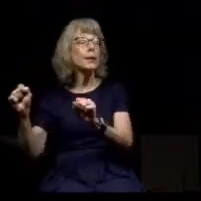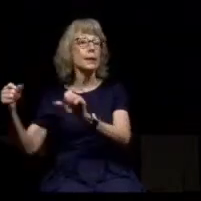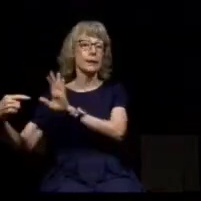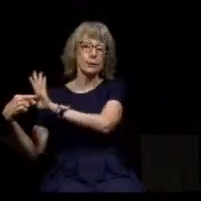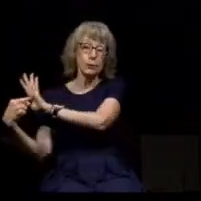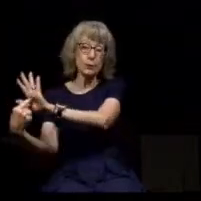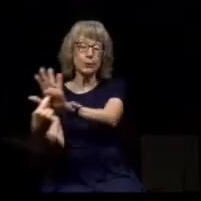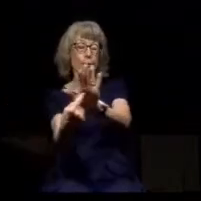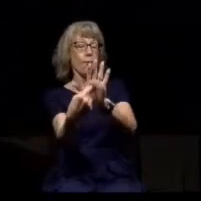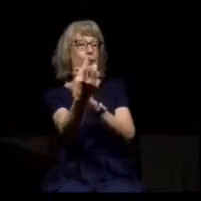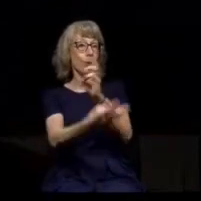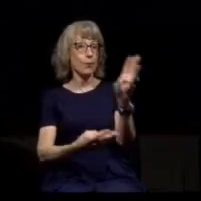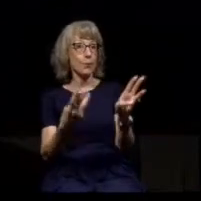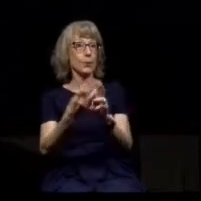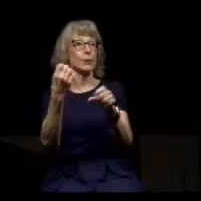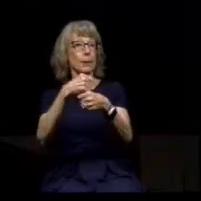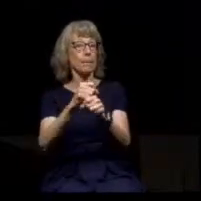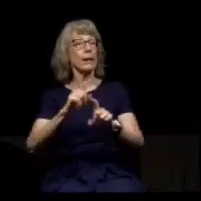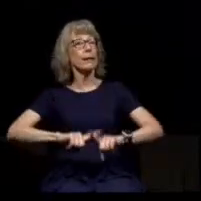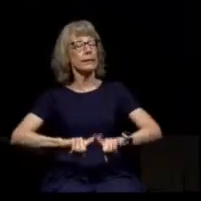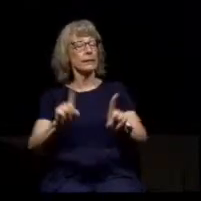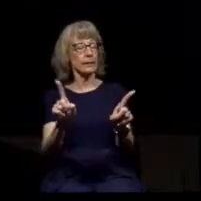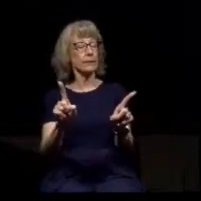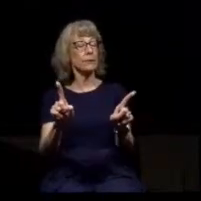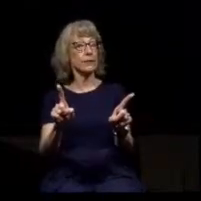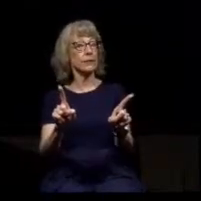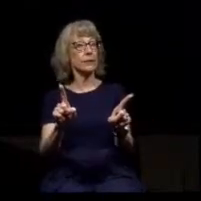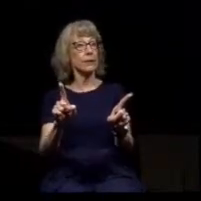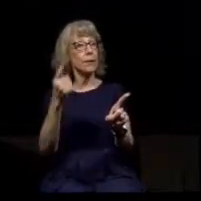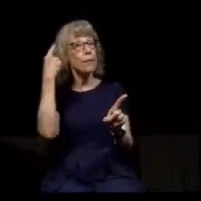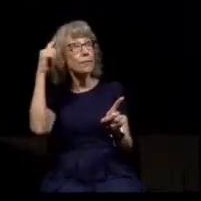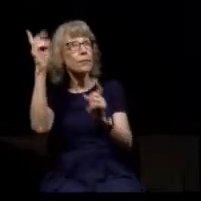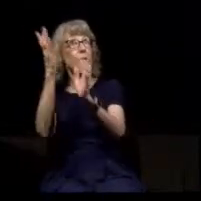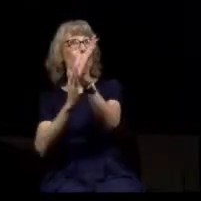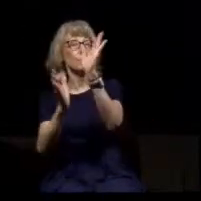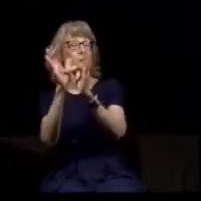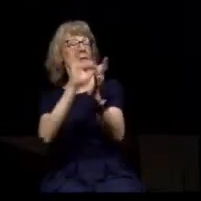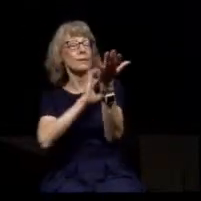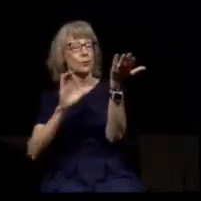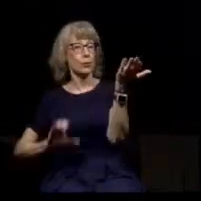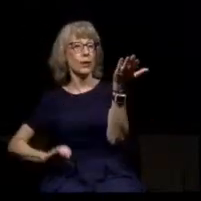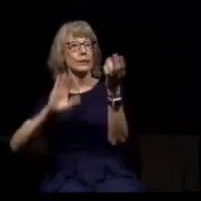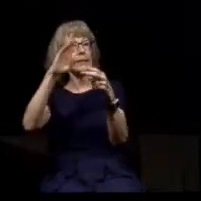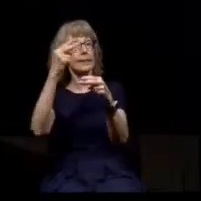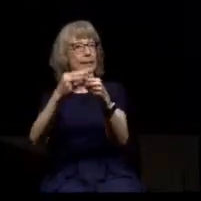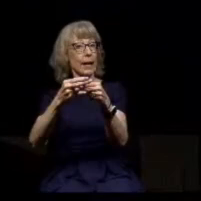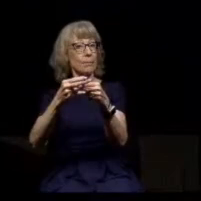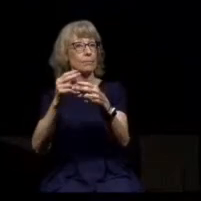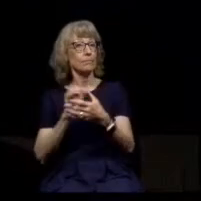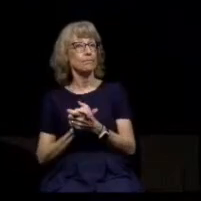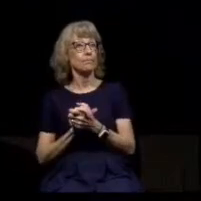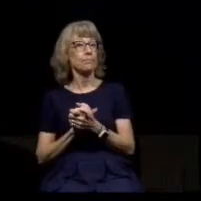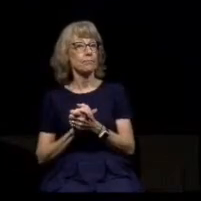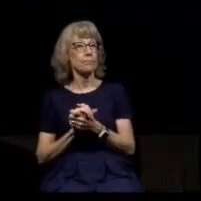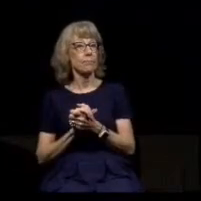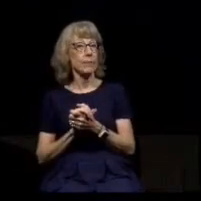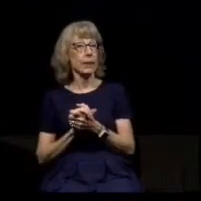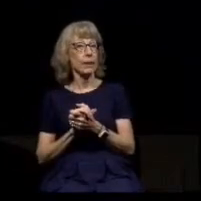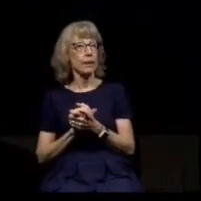difference in this community, for our world, for the name of Jesus Christ. The song we sang earlier is not a kid's